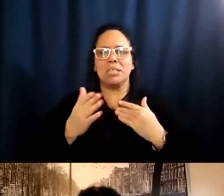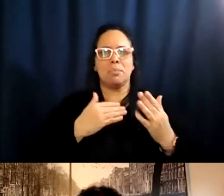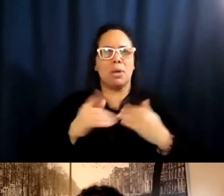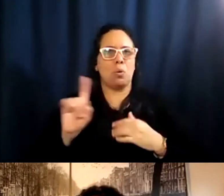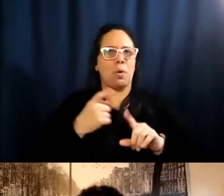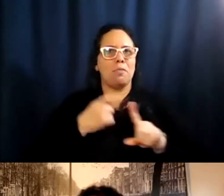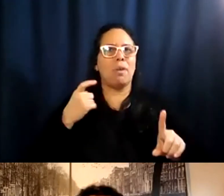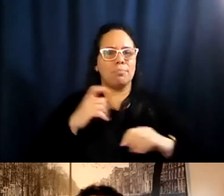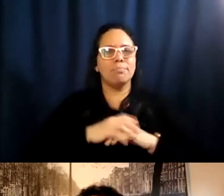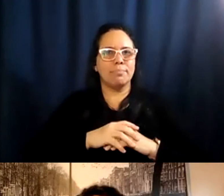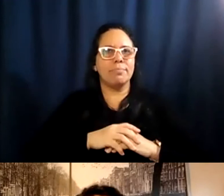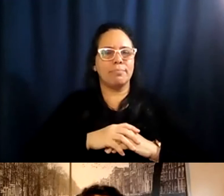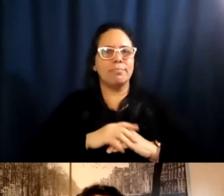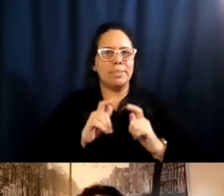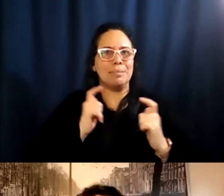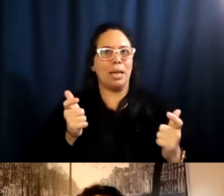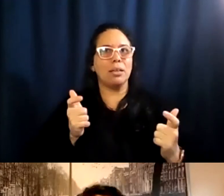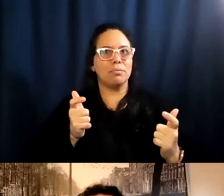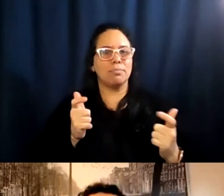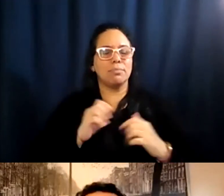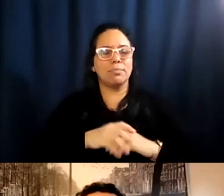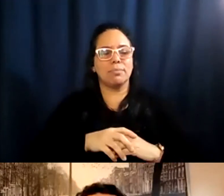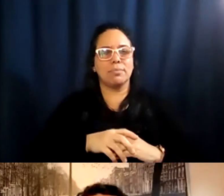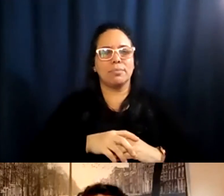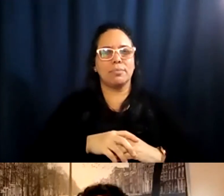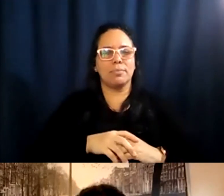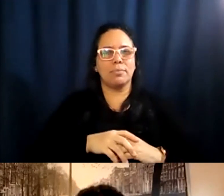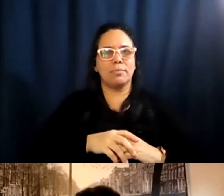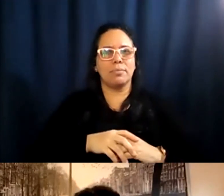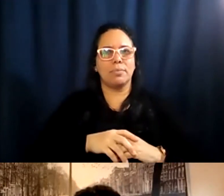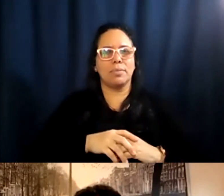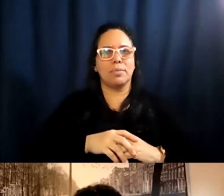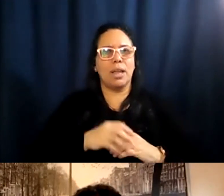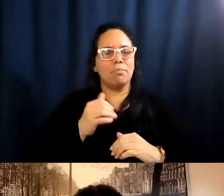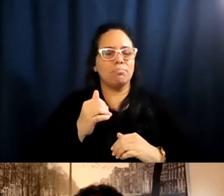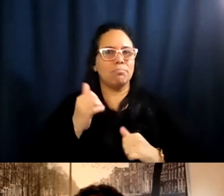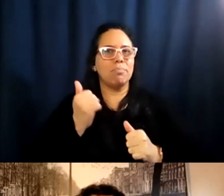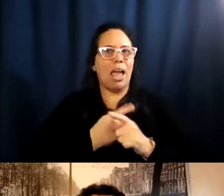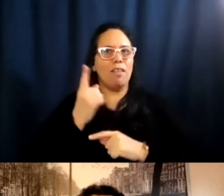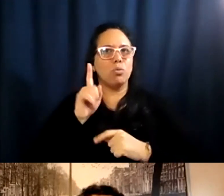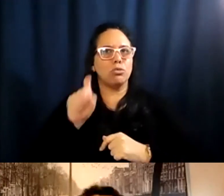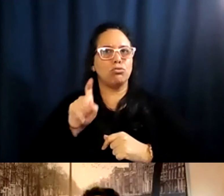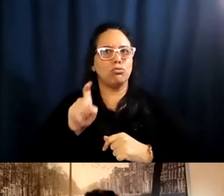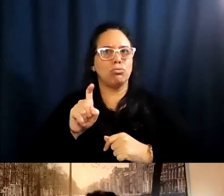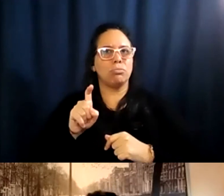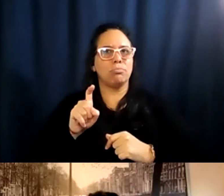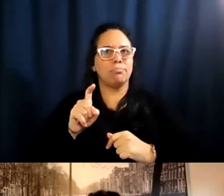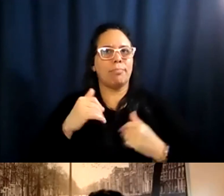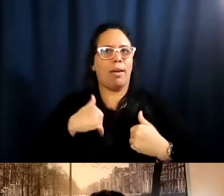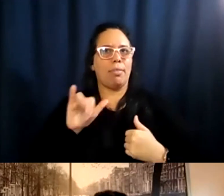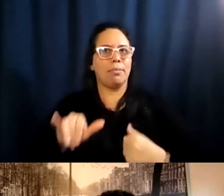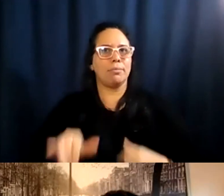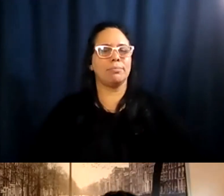is a big step in helping, I think, everybody accept like an unapologetic version of themselves.